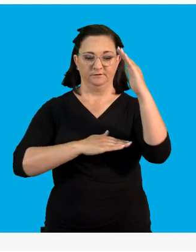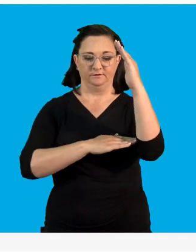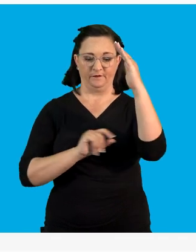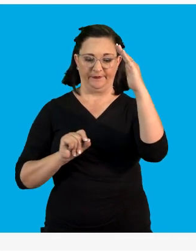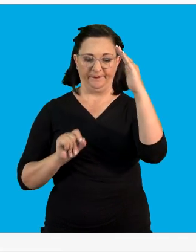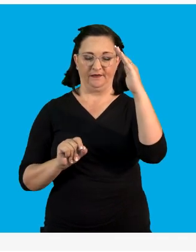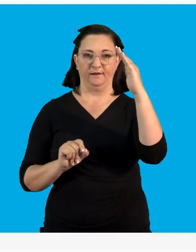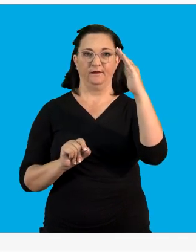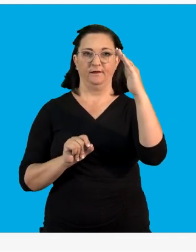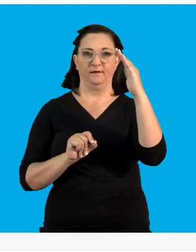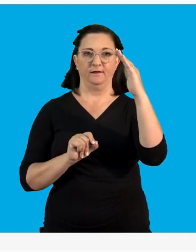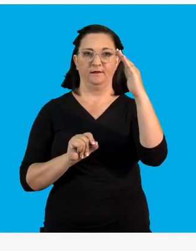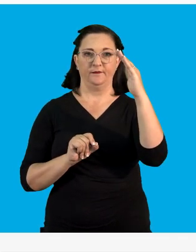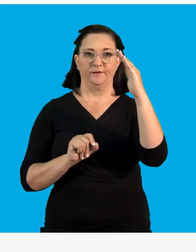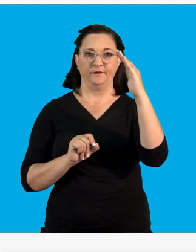Pin it down.